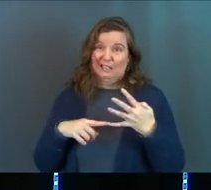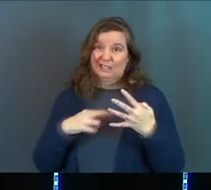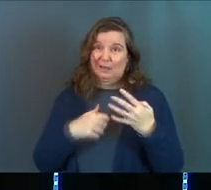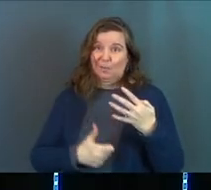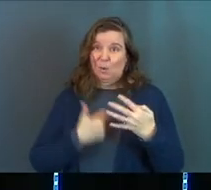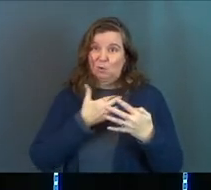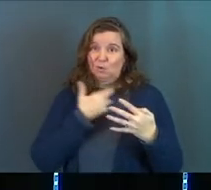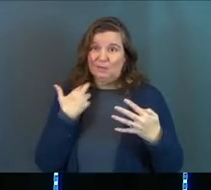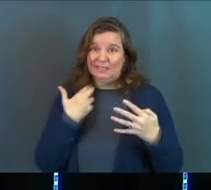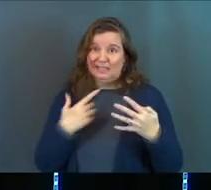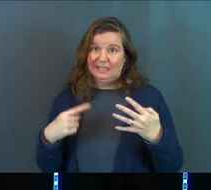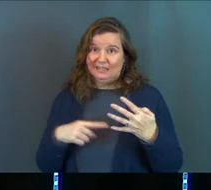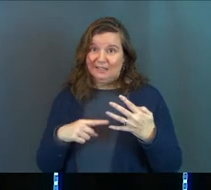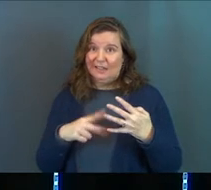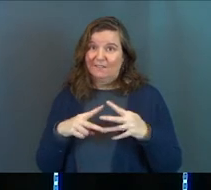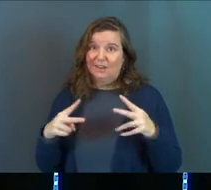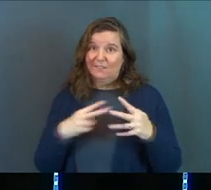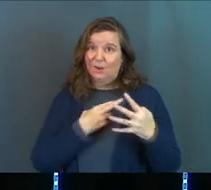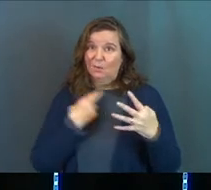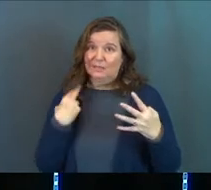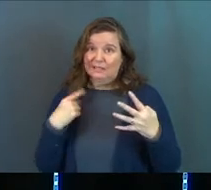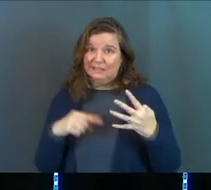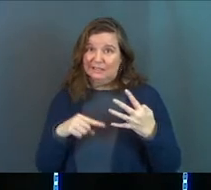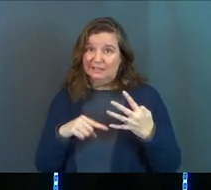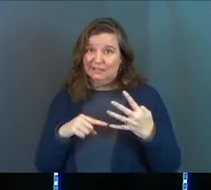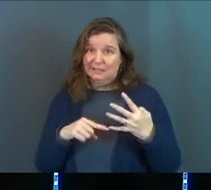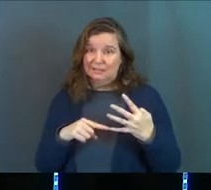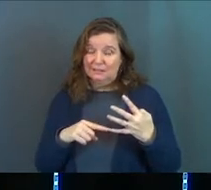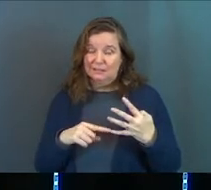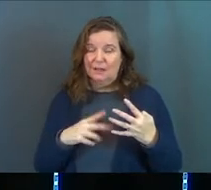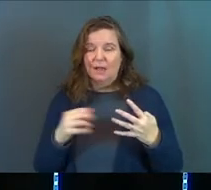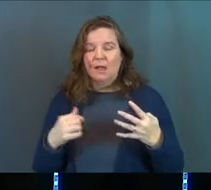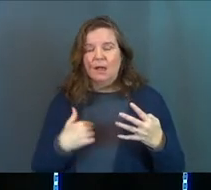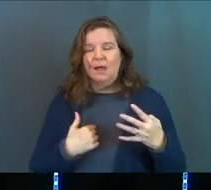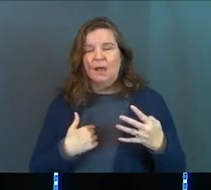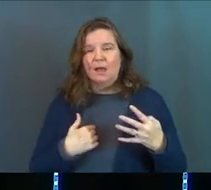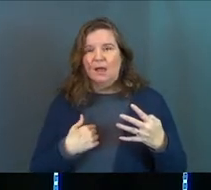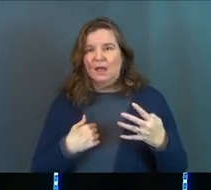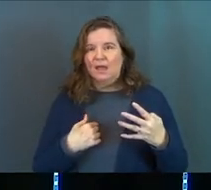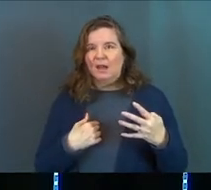thing. It's very, very risky. And I